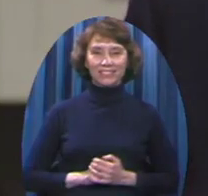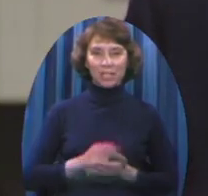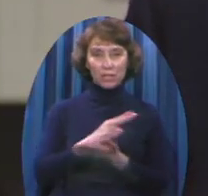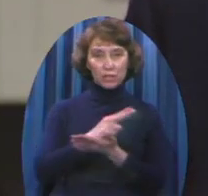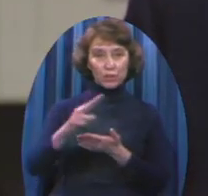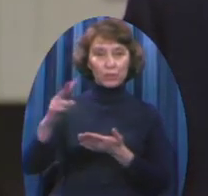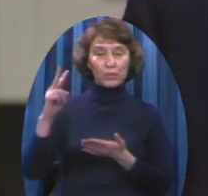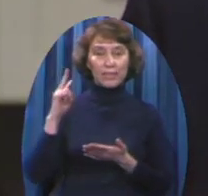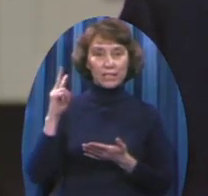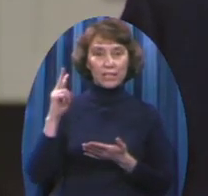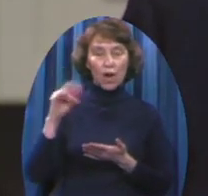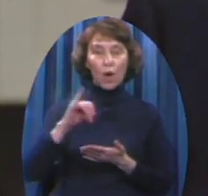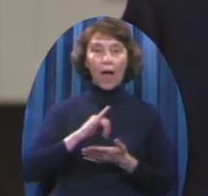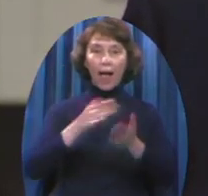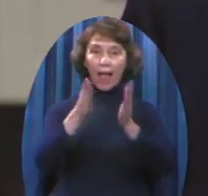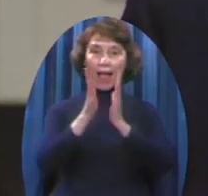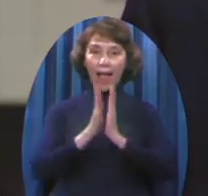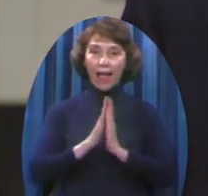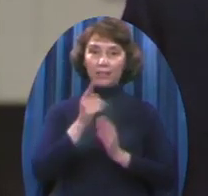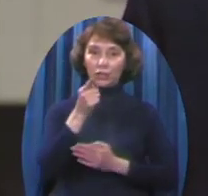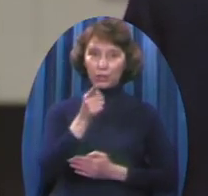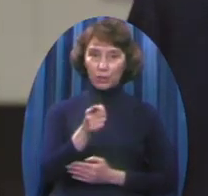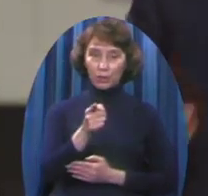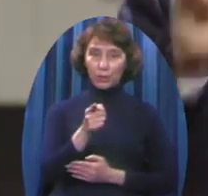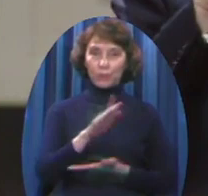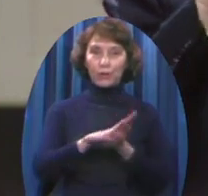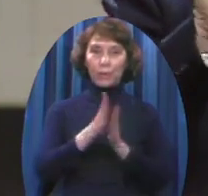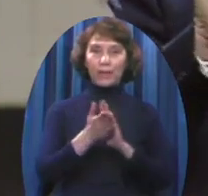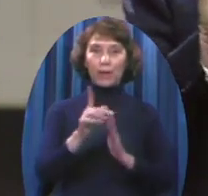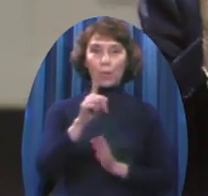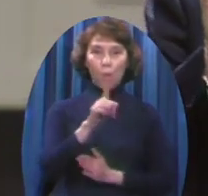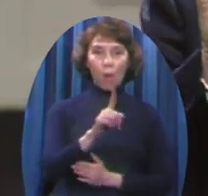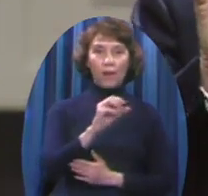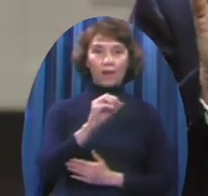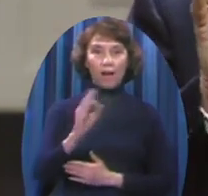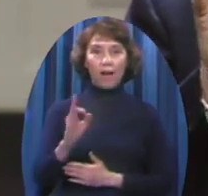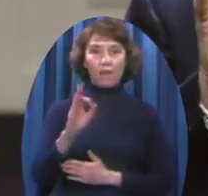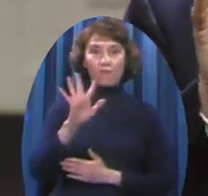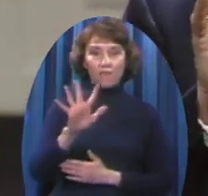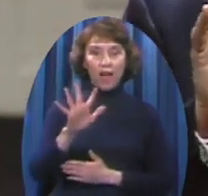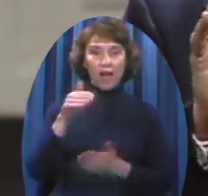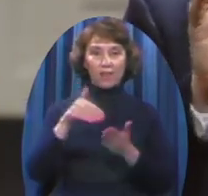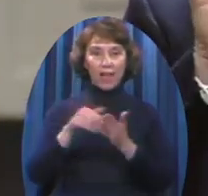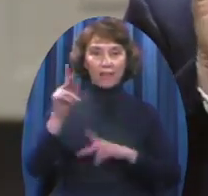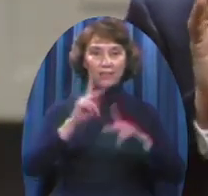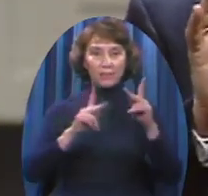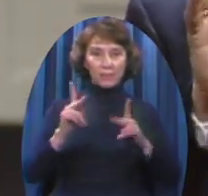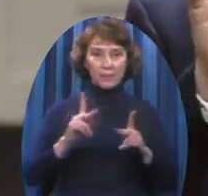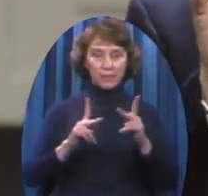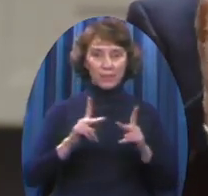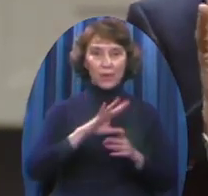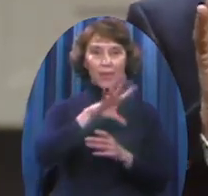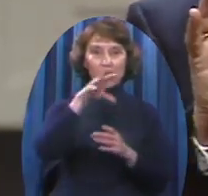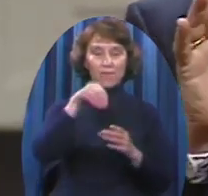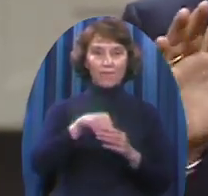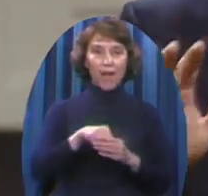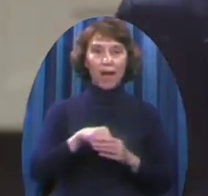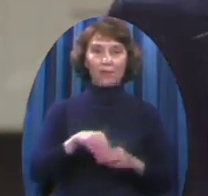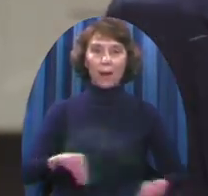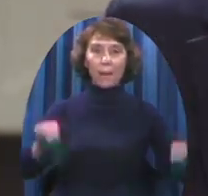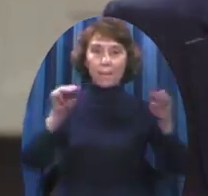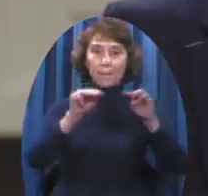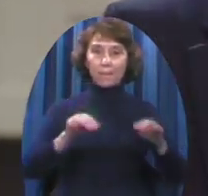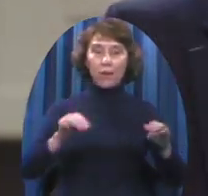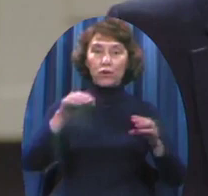2 weeks ago, I asked you to be one of 5,000 persons participating in a miracle in May